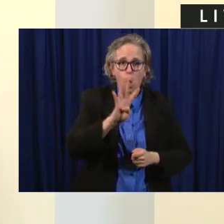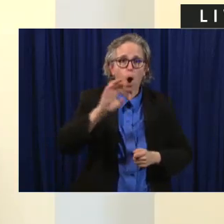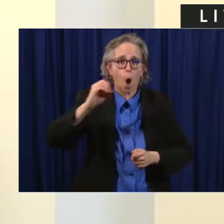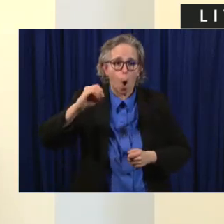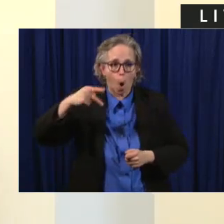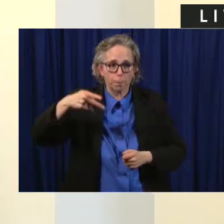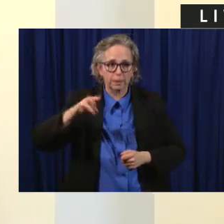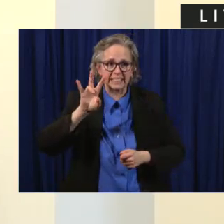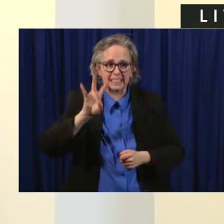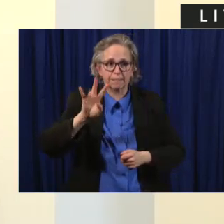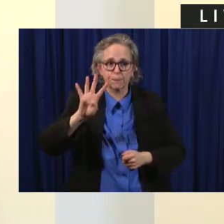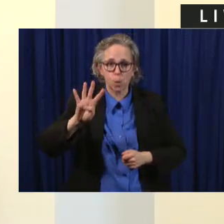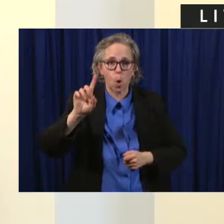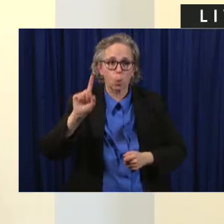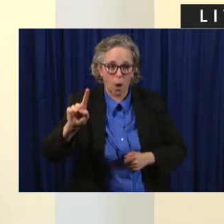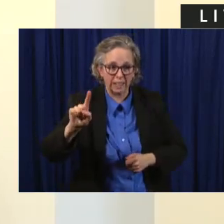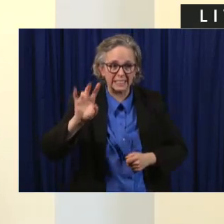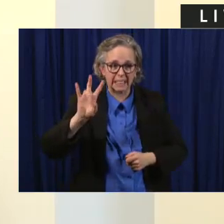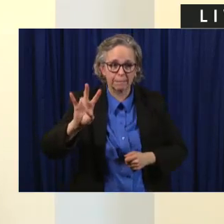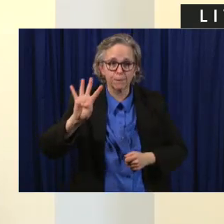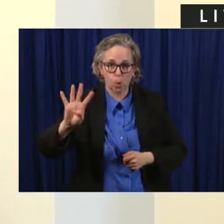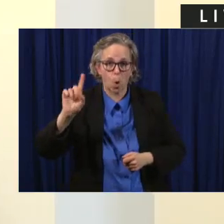741-741. Text